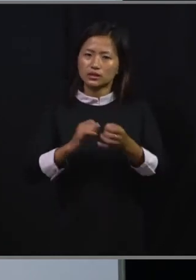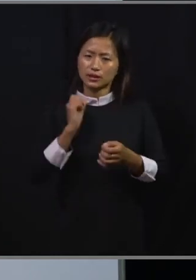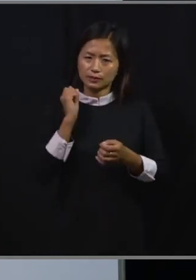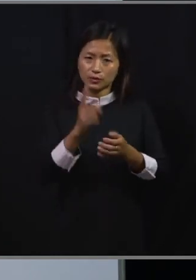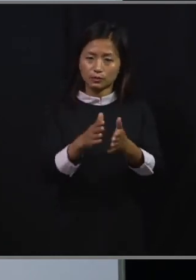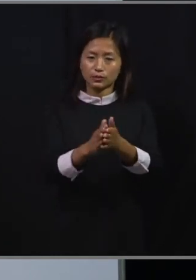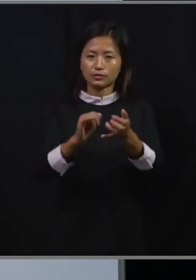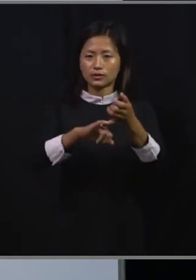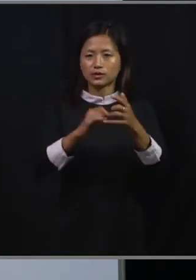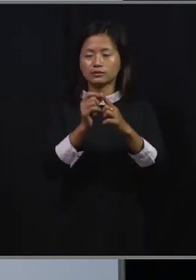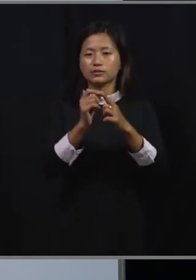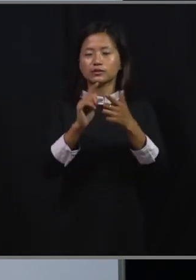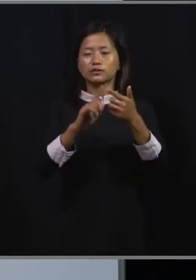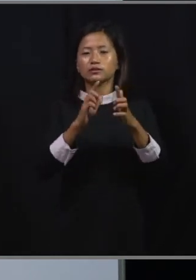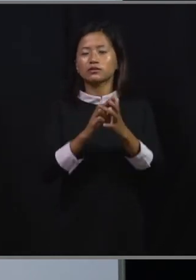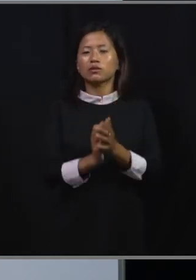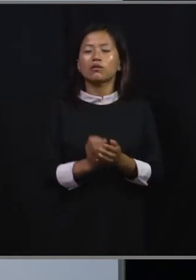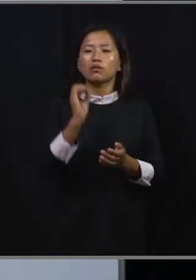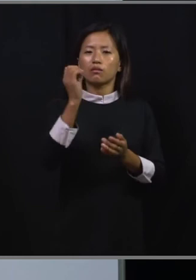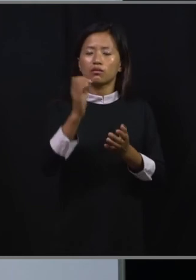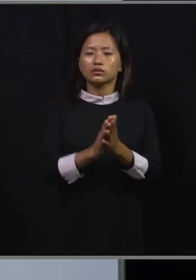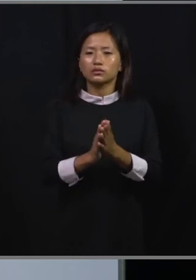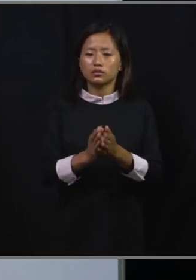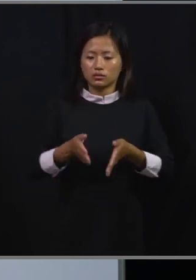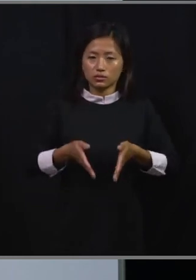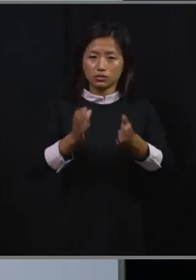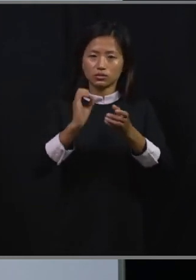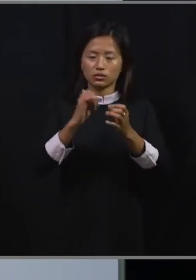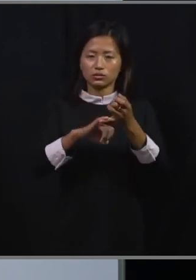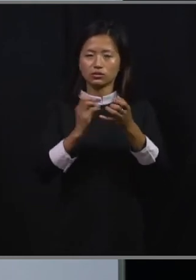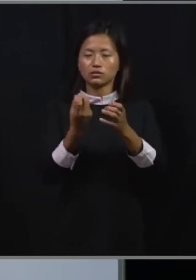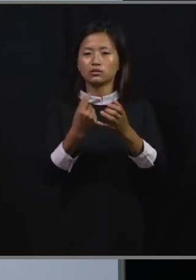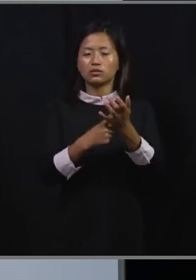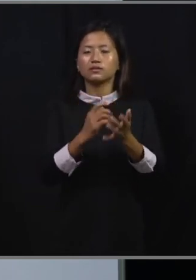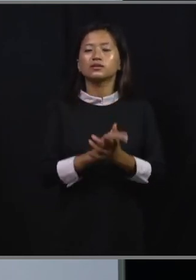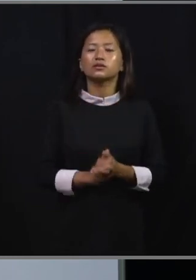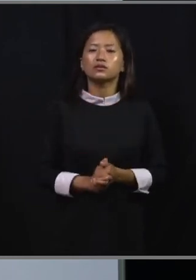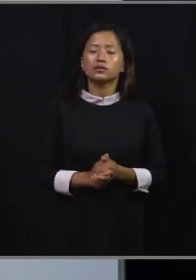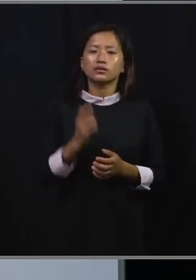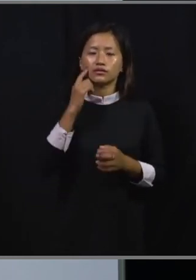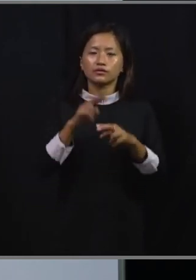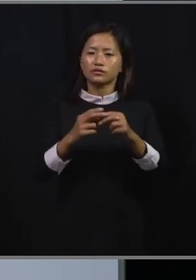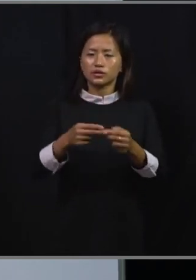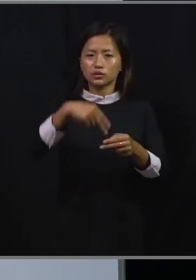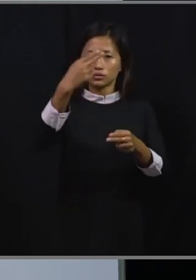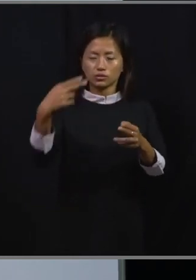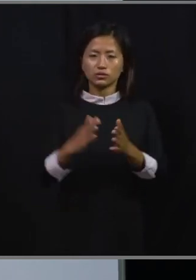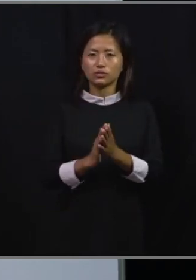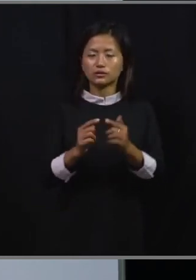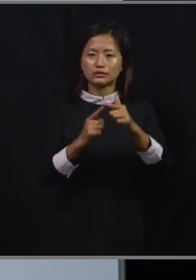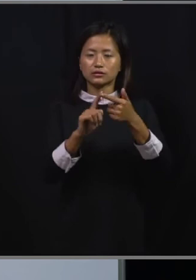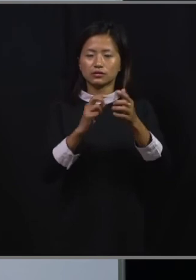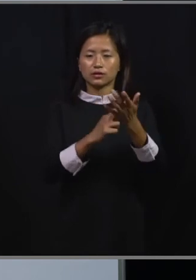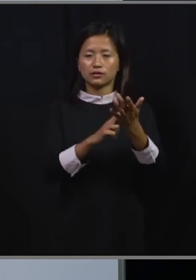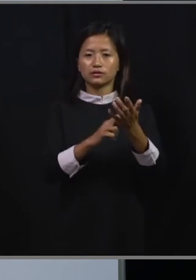as the original source. Is it clear? And then if I draw the tangent, of these